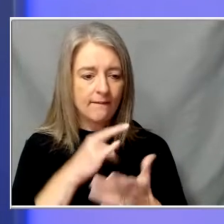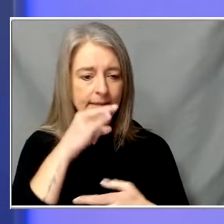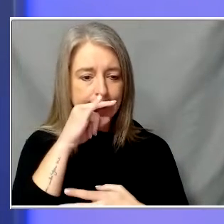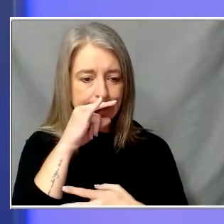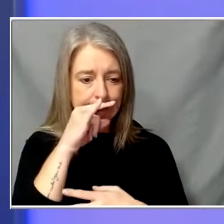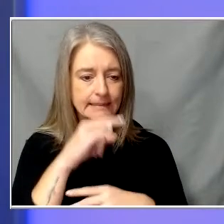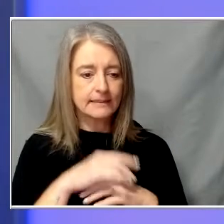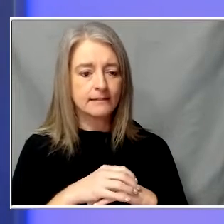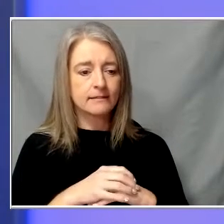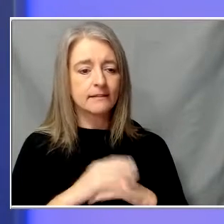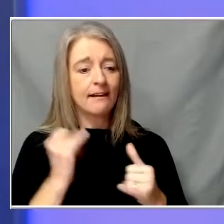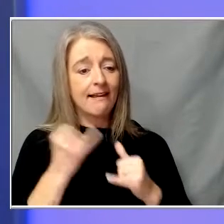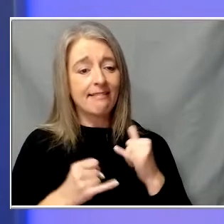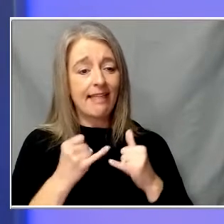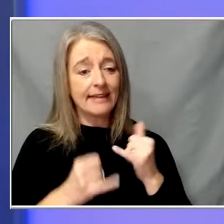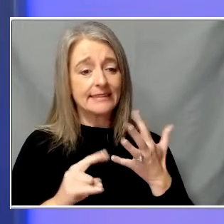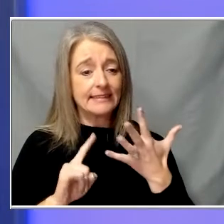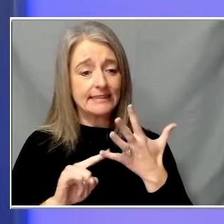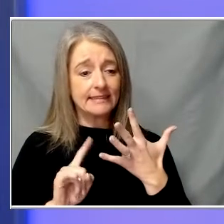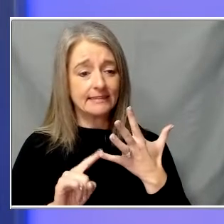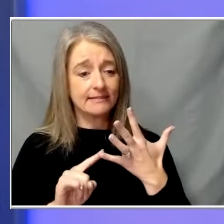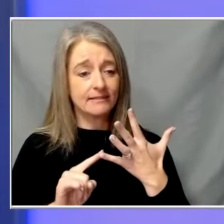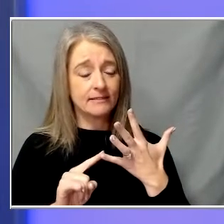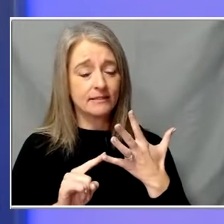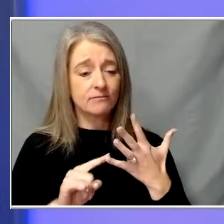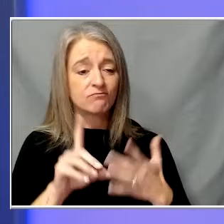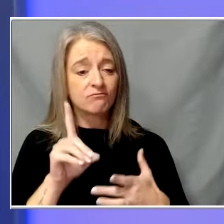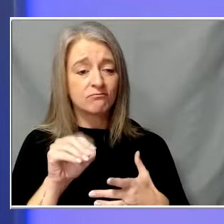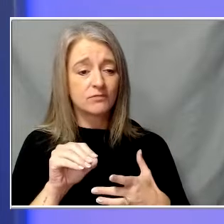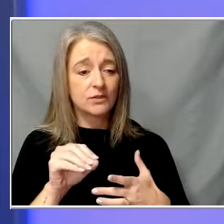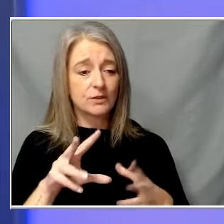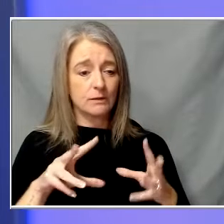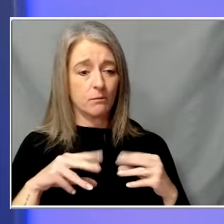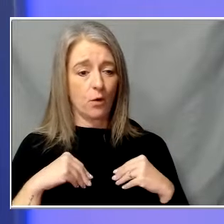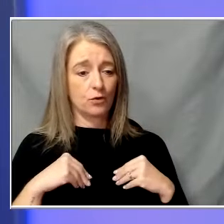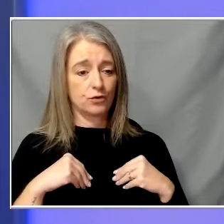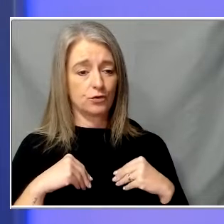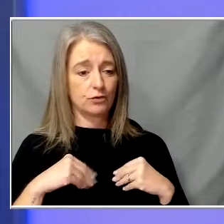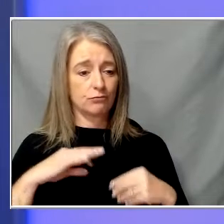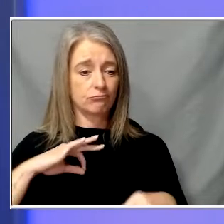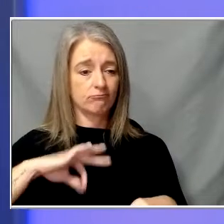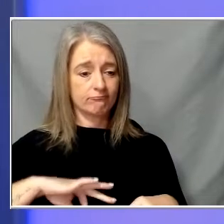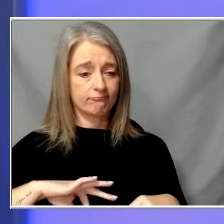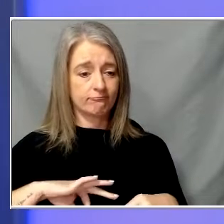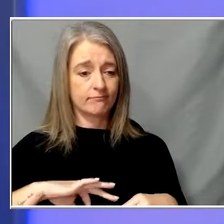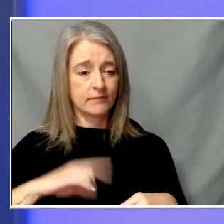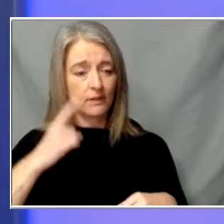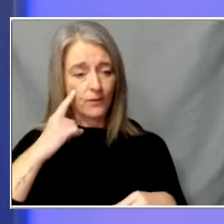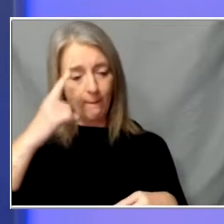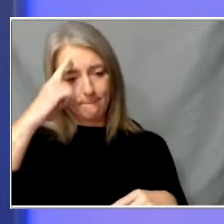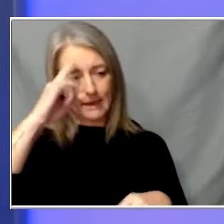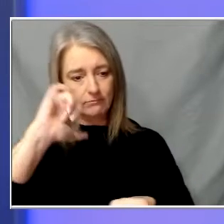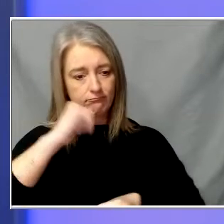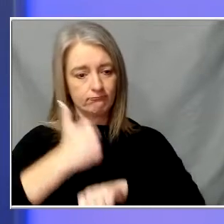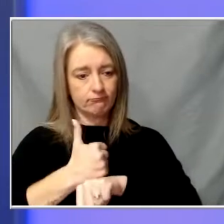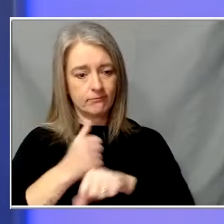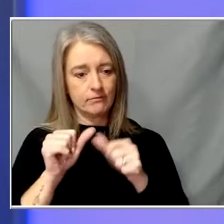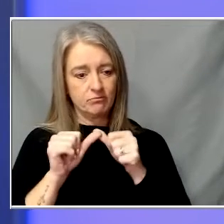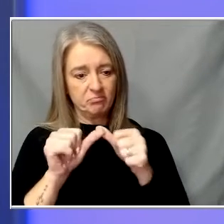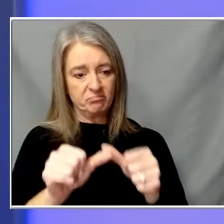And then lastly, I think, I do have to take some ownership and credit for the mindset that I had throughout all of